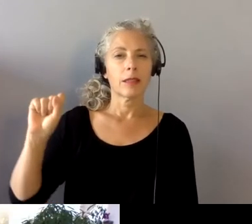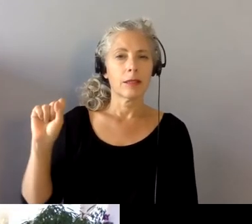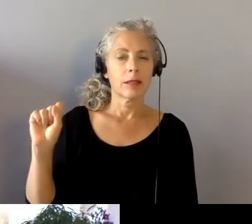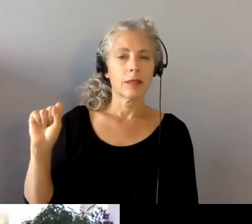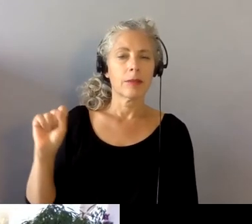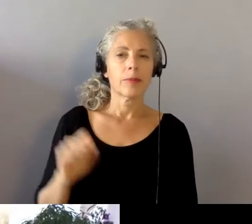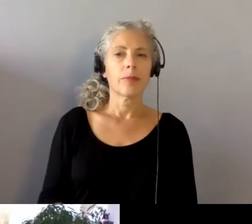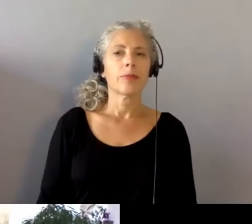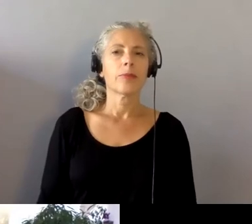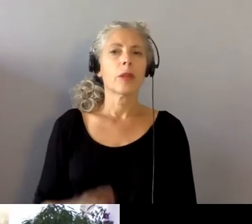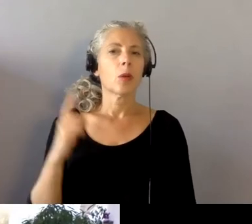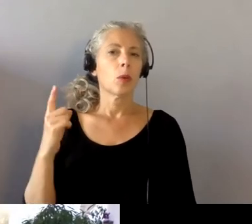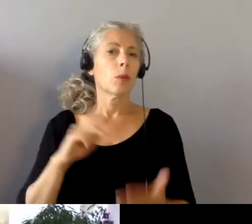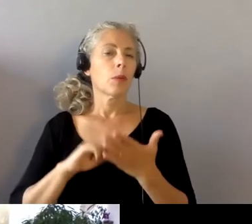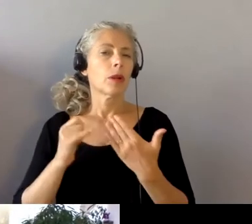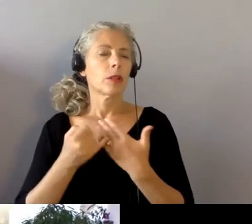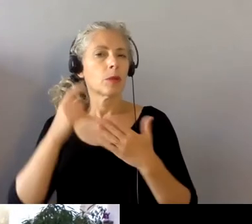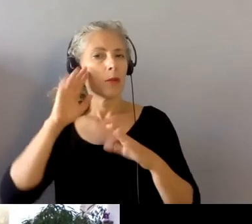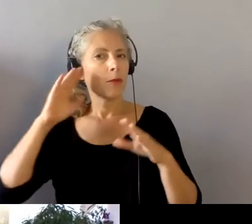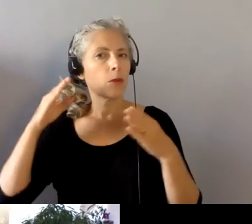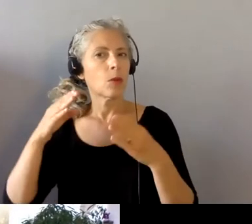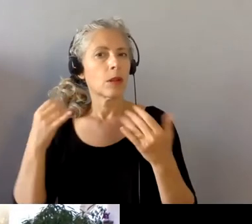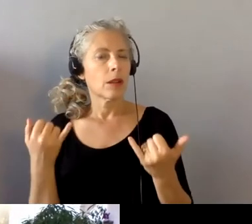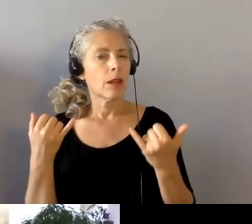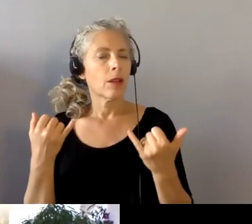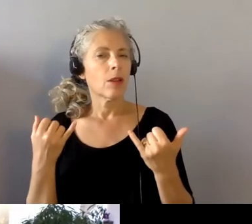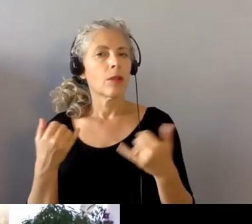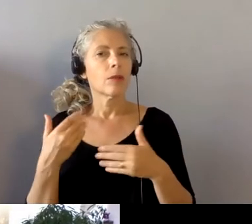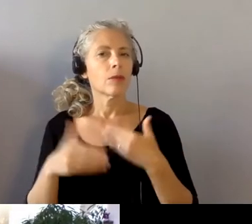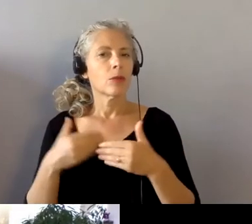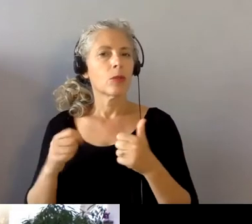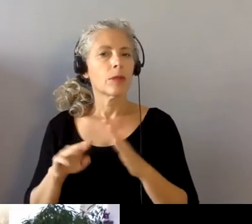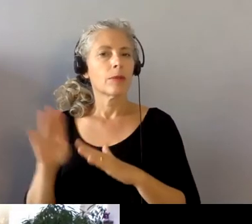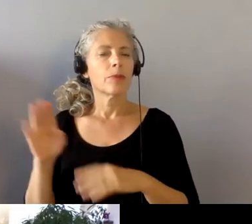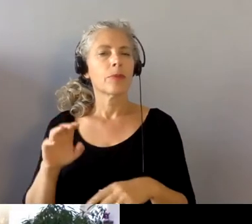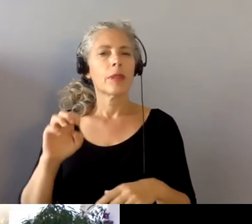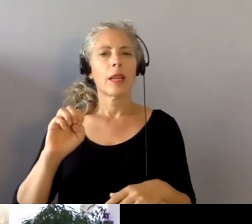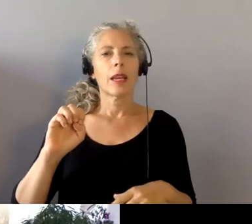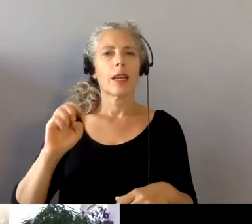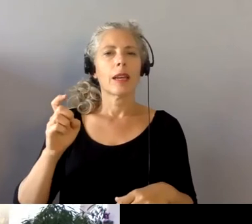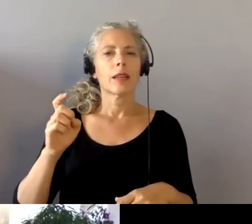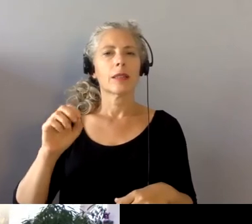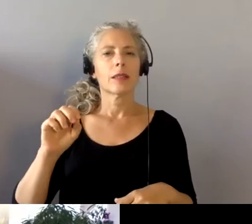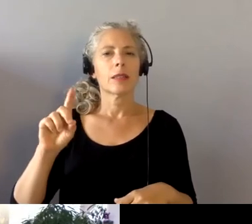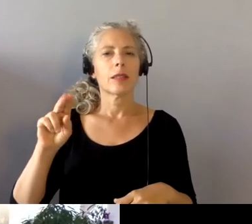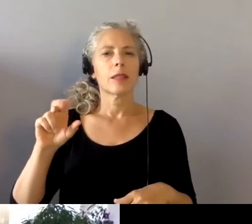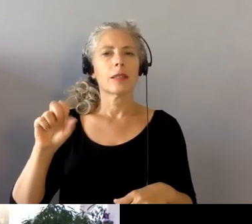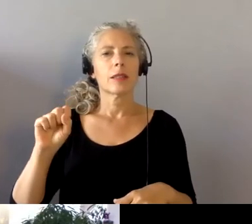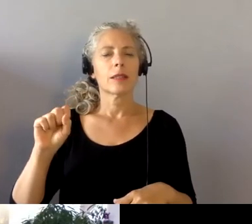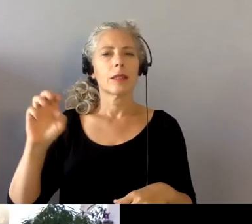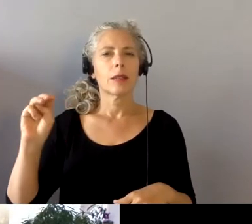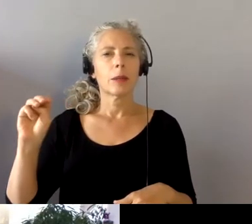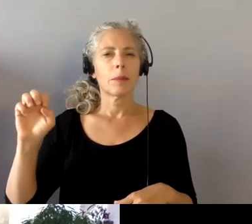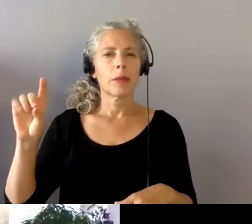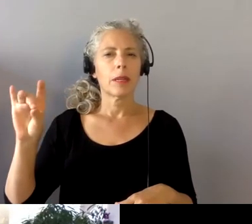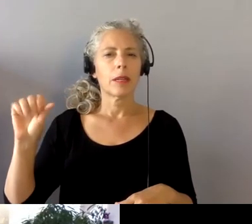One of the projects we're really focused on right now and in developing is called the Exodus Media Workshop. And this is, and